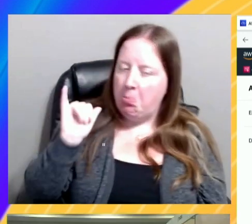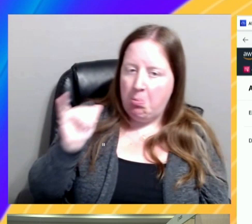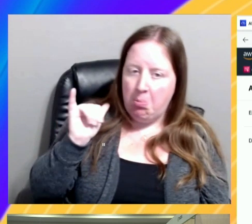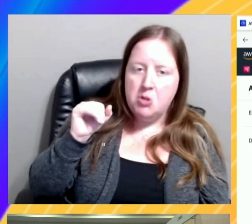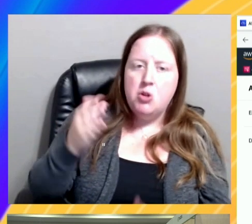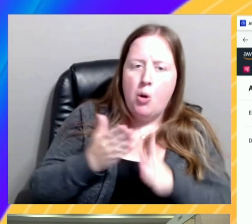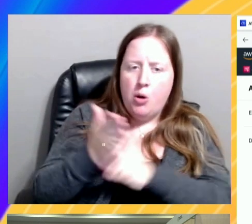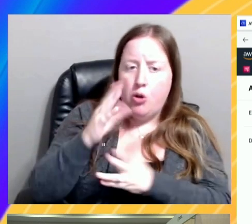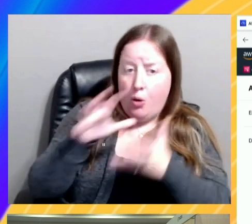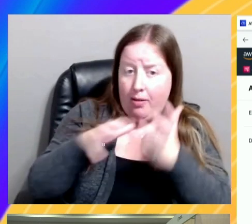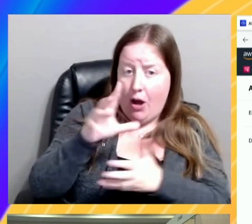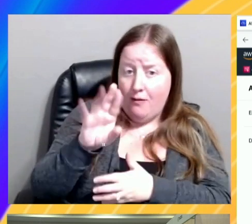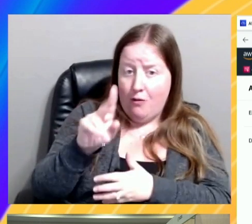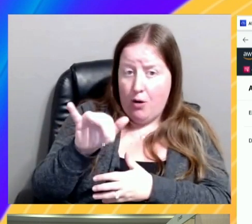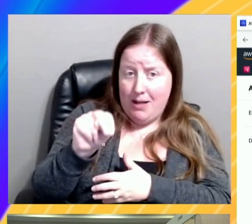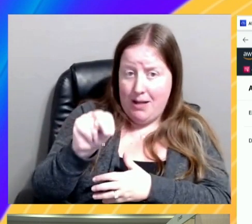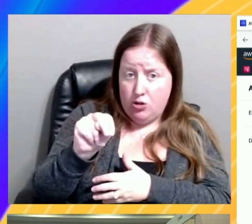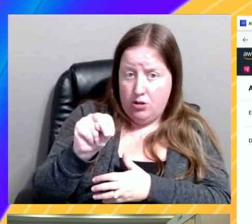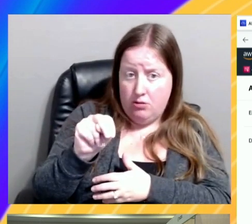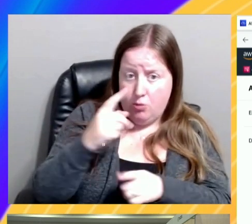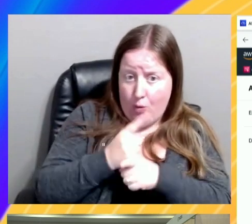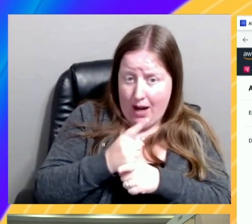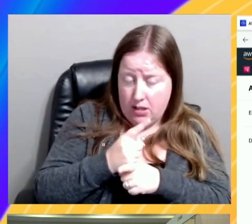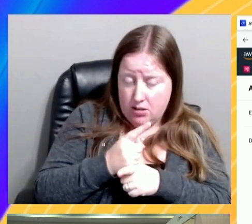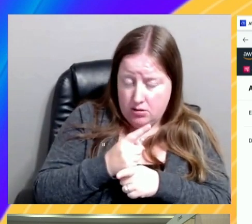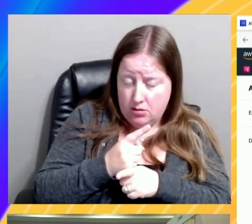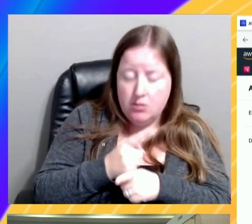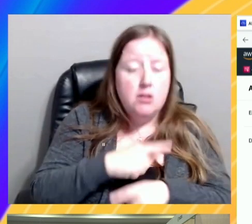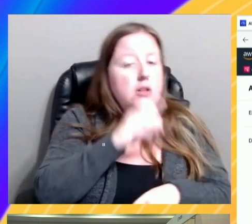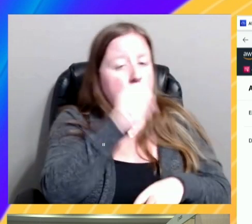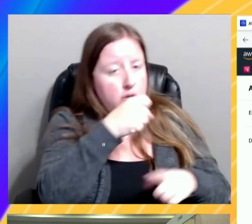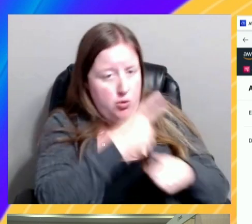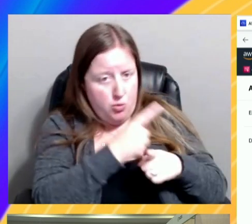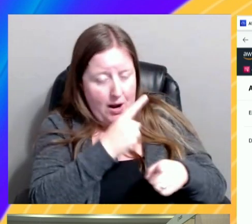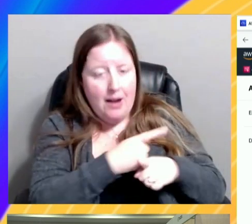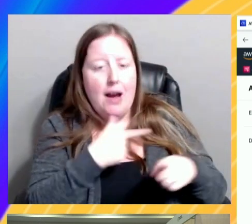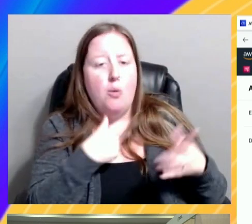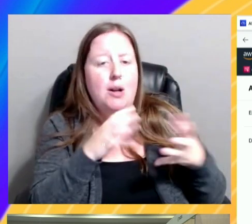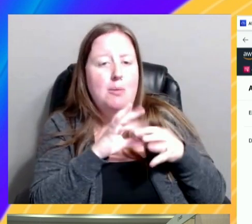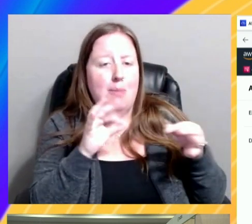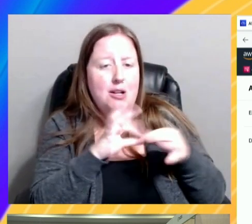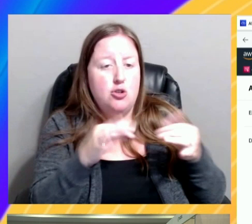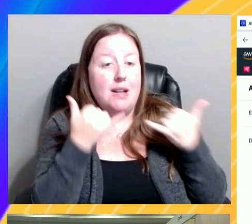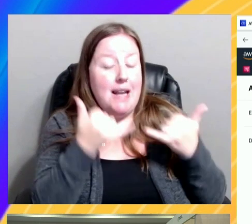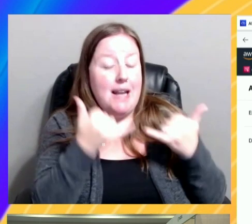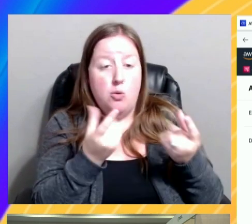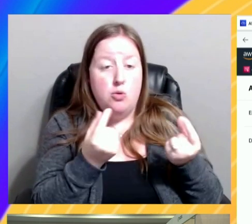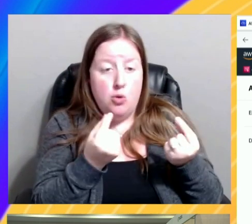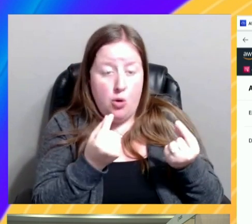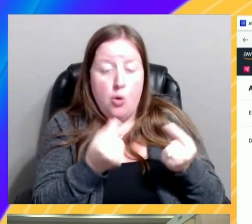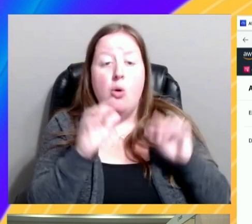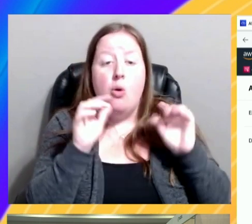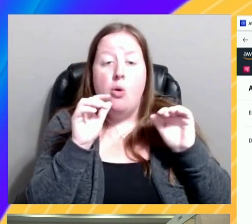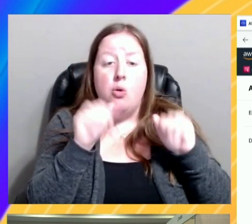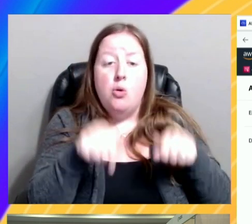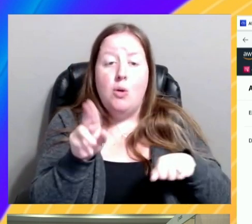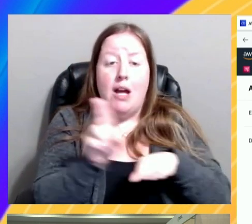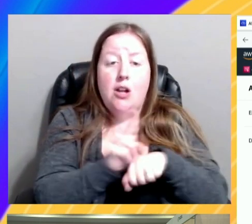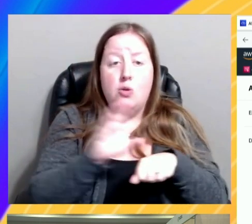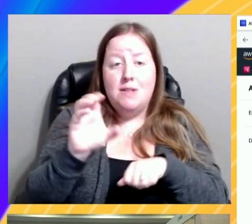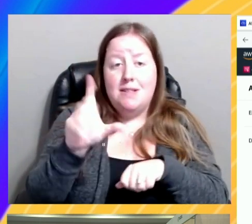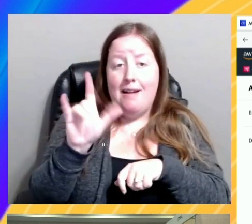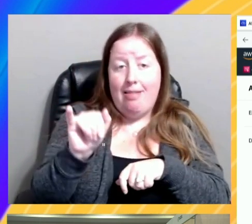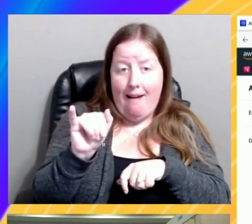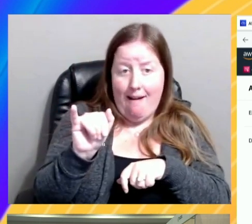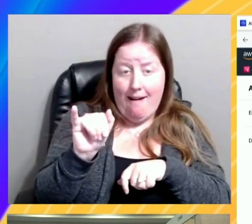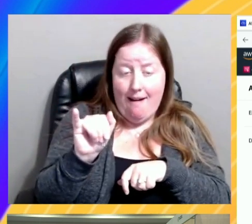see CFN hook. Exactly. So I was going to mention, now what you can do is you can take that CLI steps that I do, that